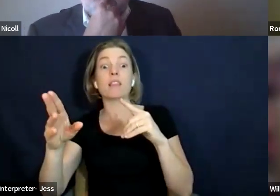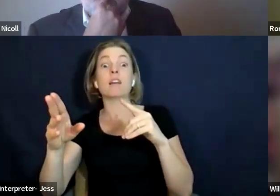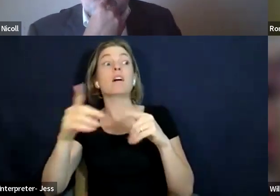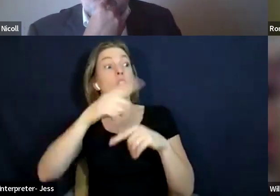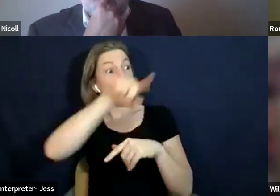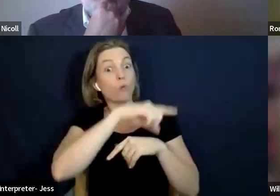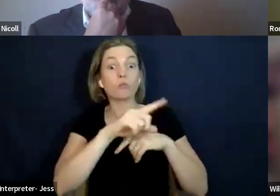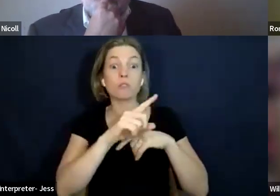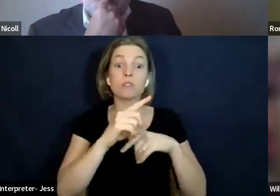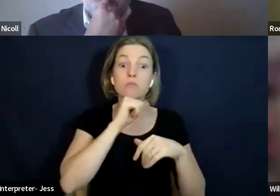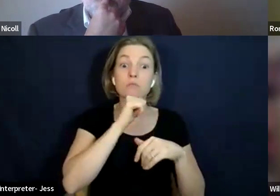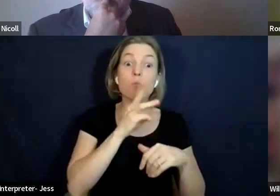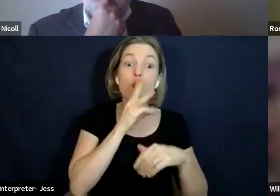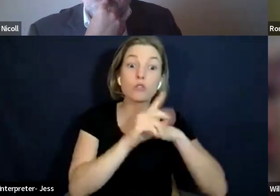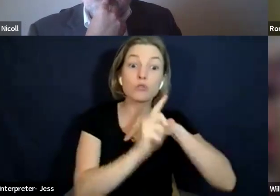overflows